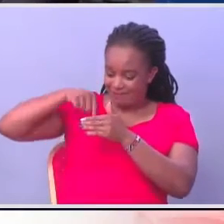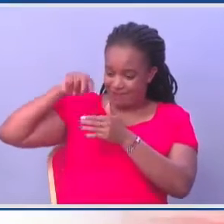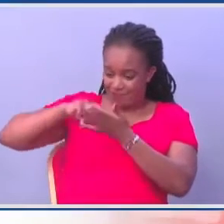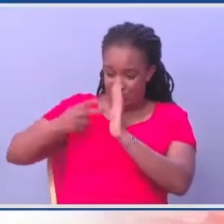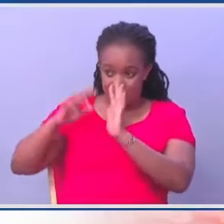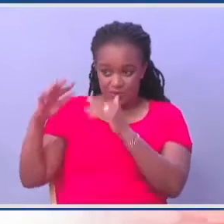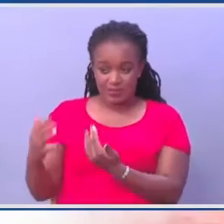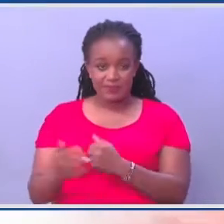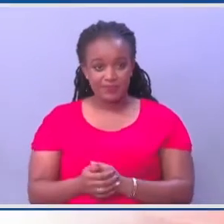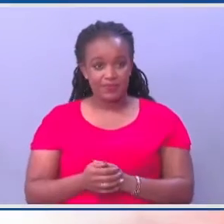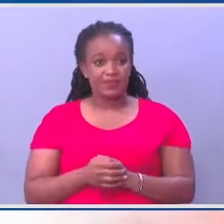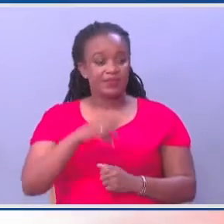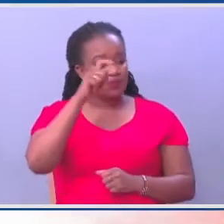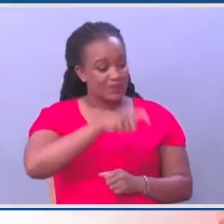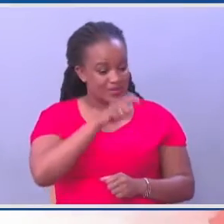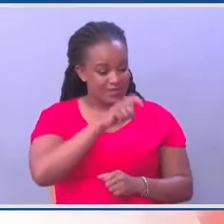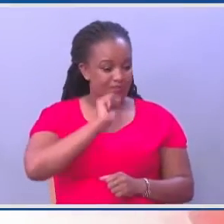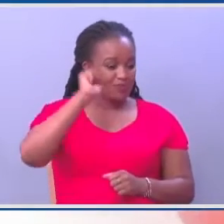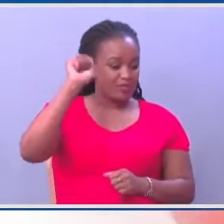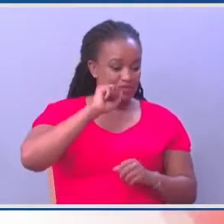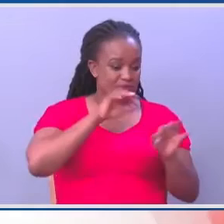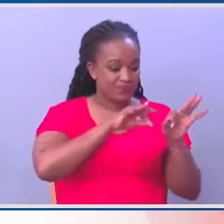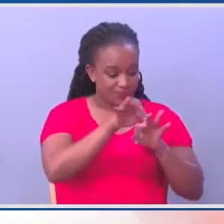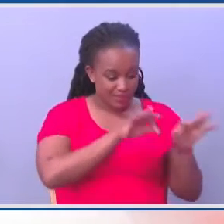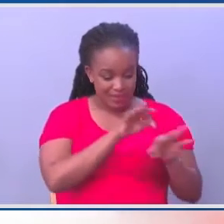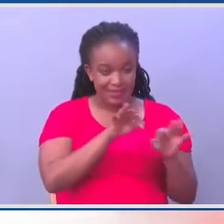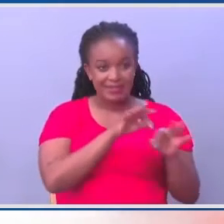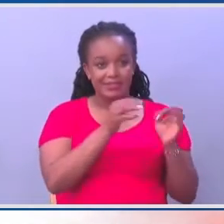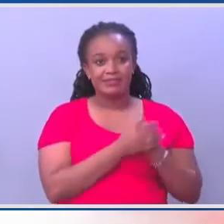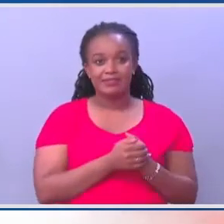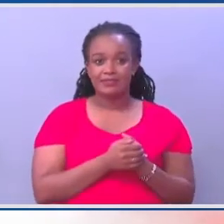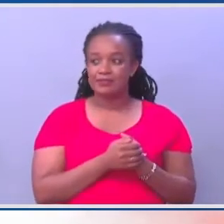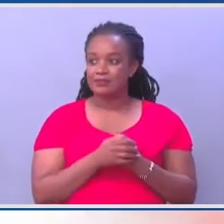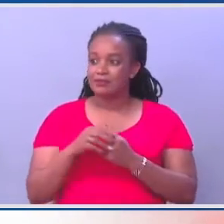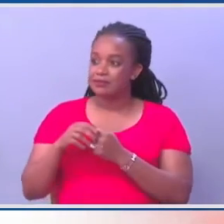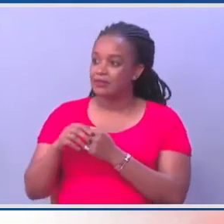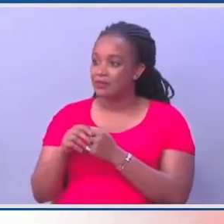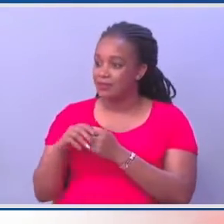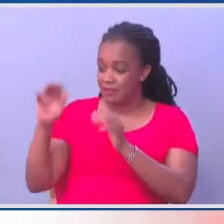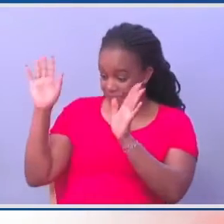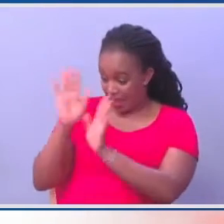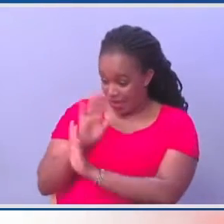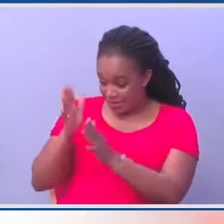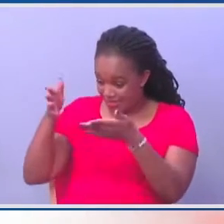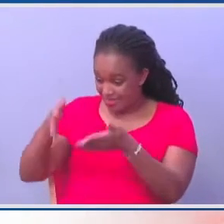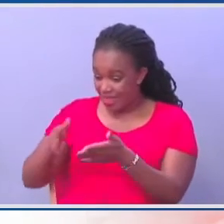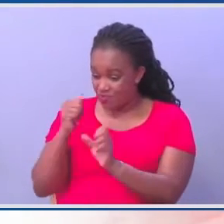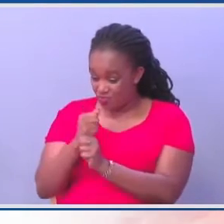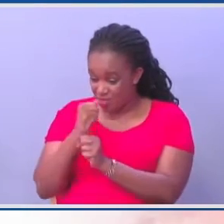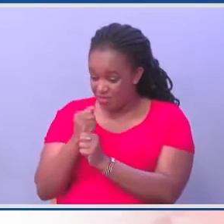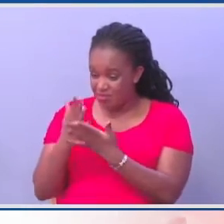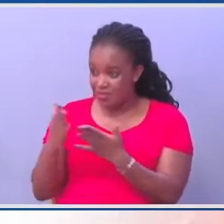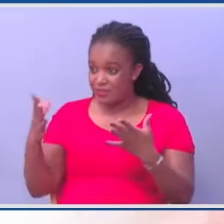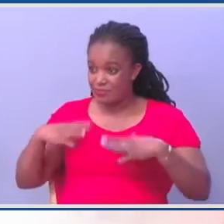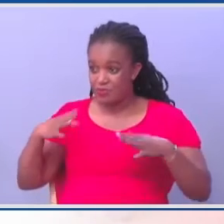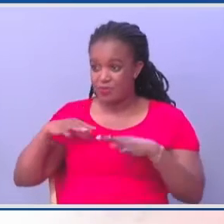I suppose that will need a political interpretation, No, depending on which side you are. Hiding in plain sight means you are doing things and people think